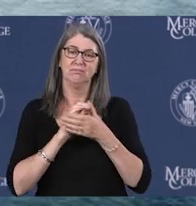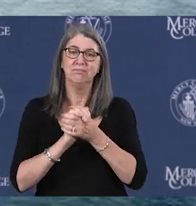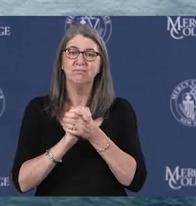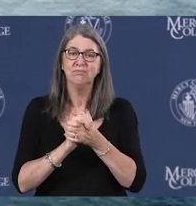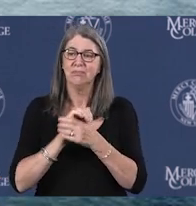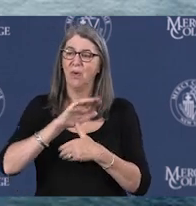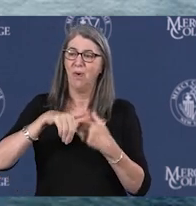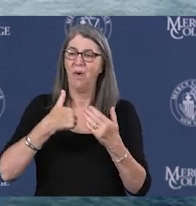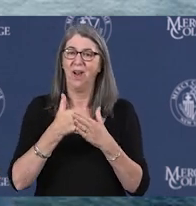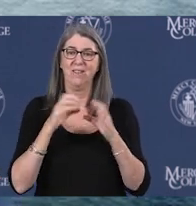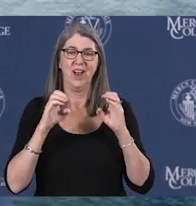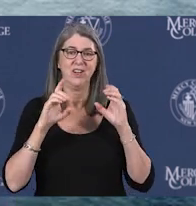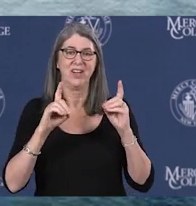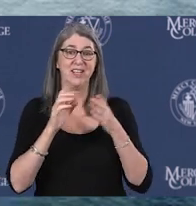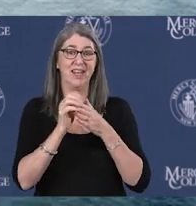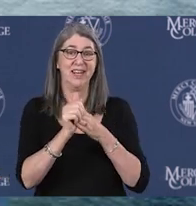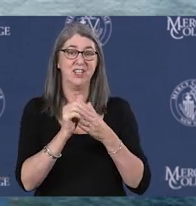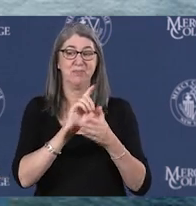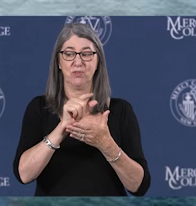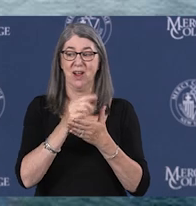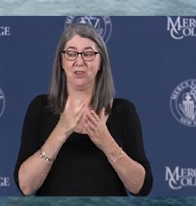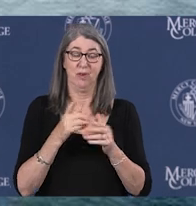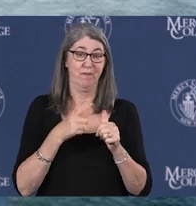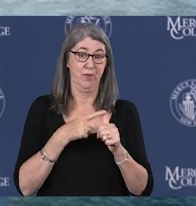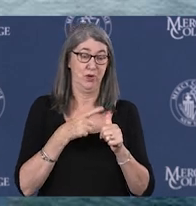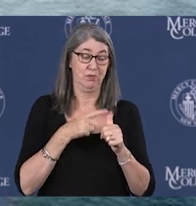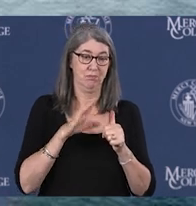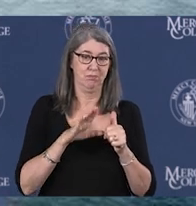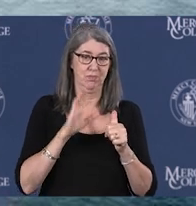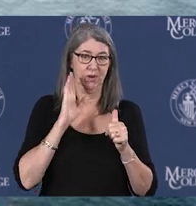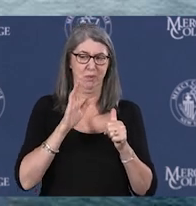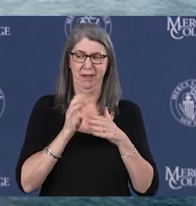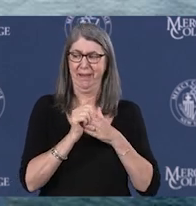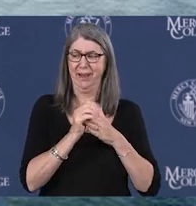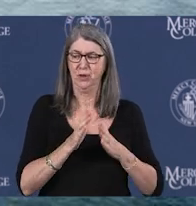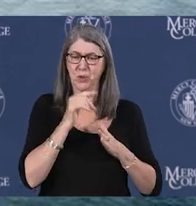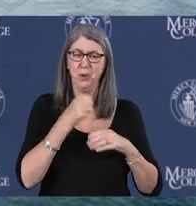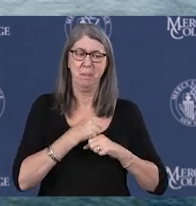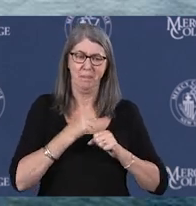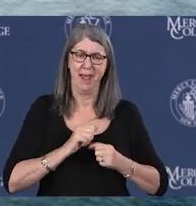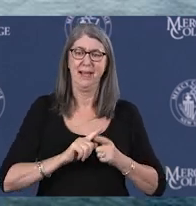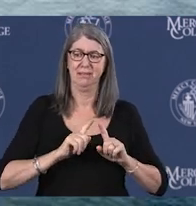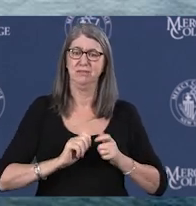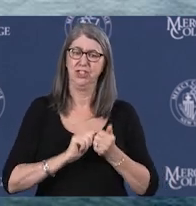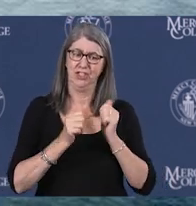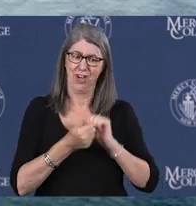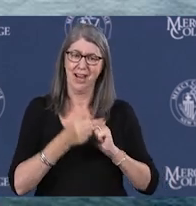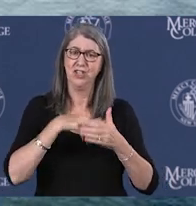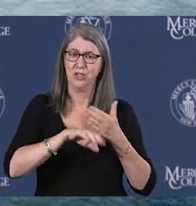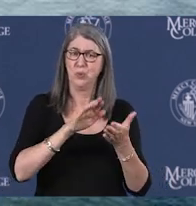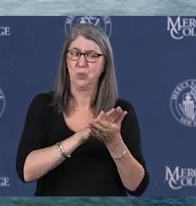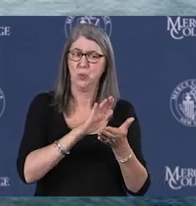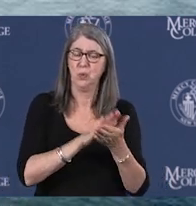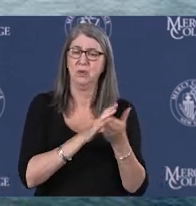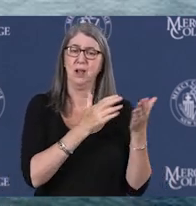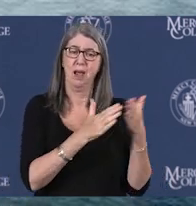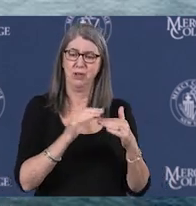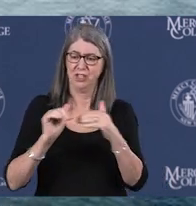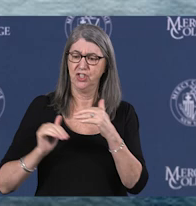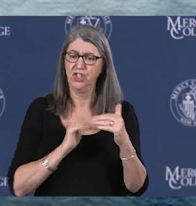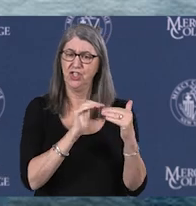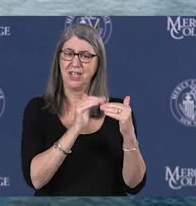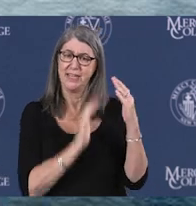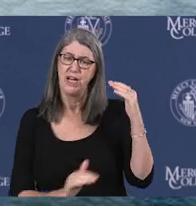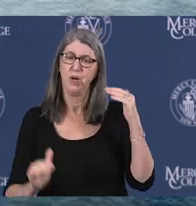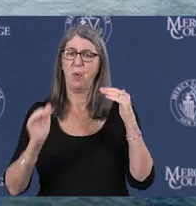to congratulate all of our educational leadership graduates. First of all, you're going to be leaders who make change in schools and bring justice